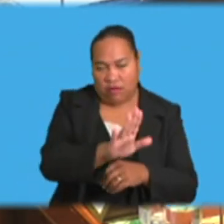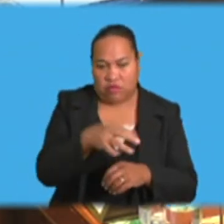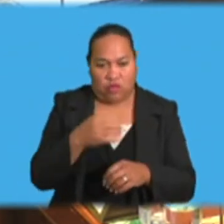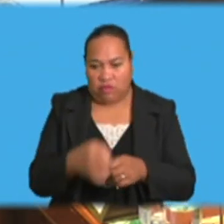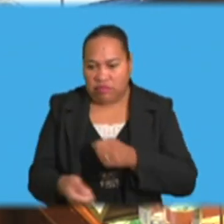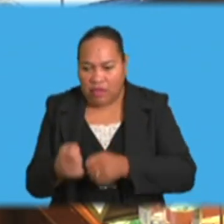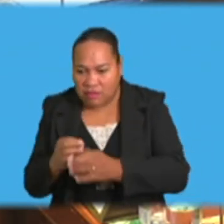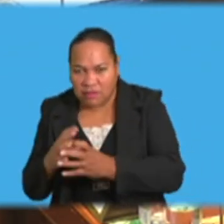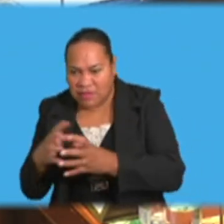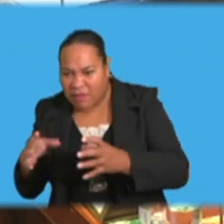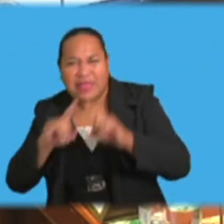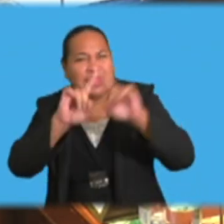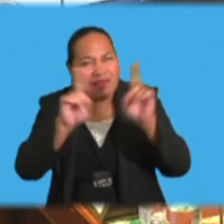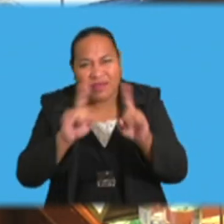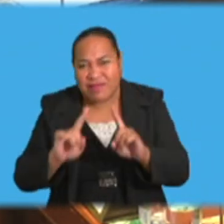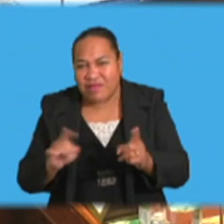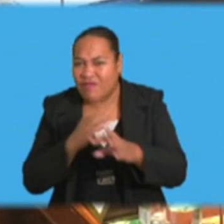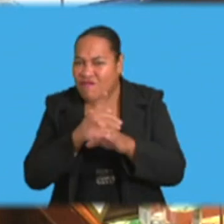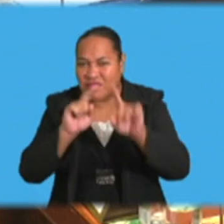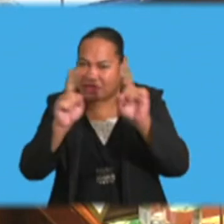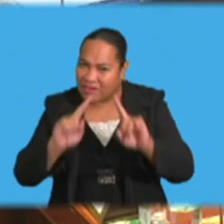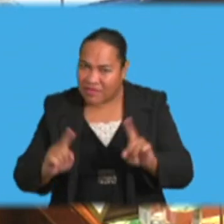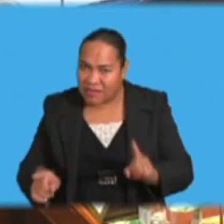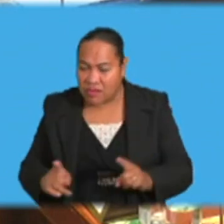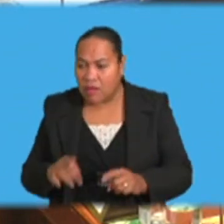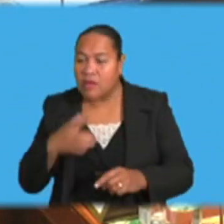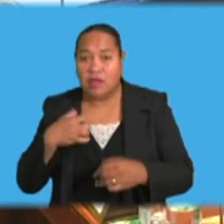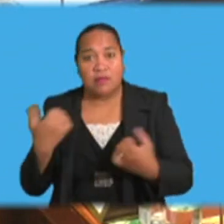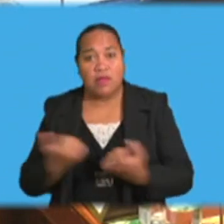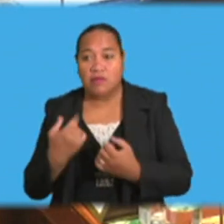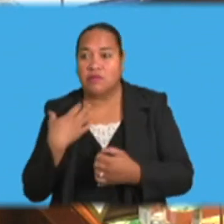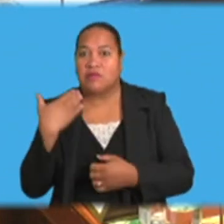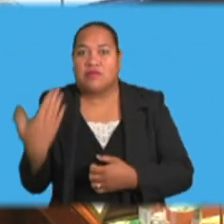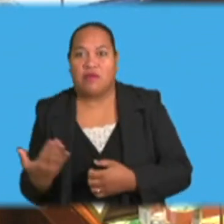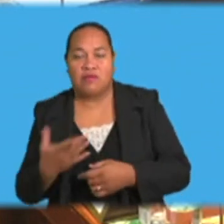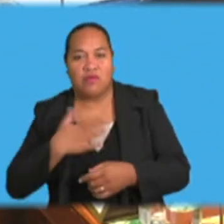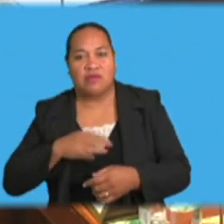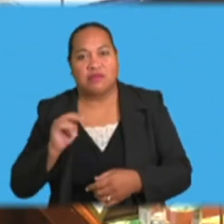while limiting the impact of commercial demand. Thank you, Madam Speaker.